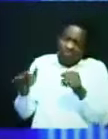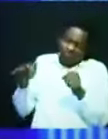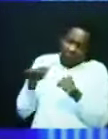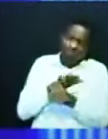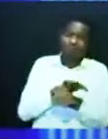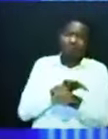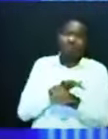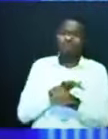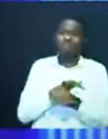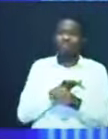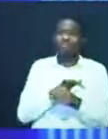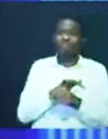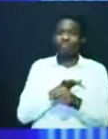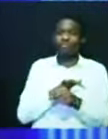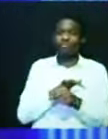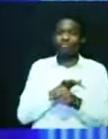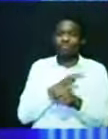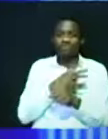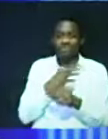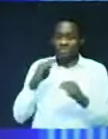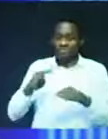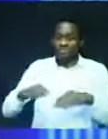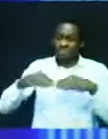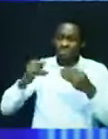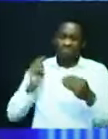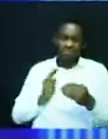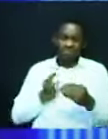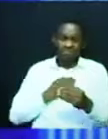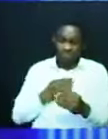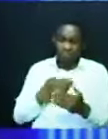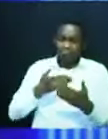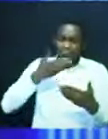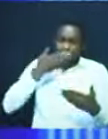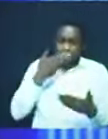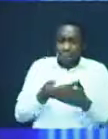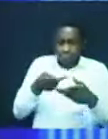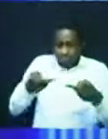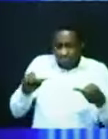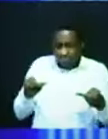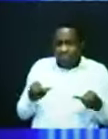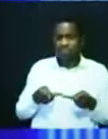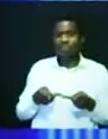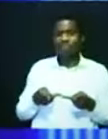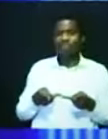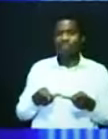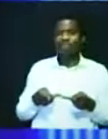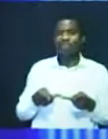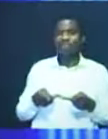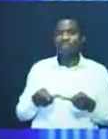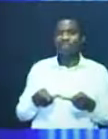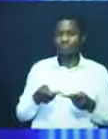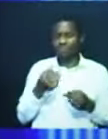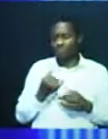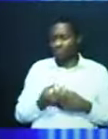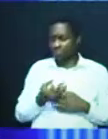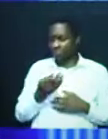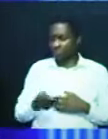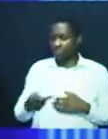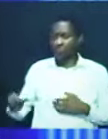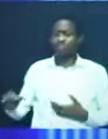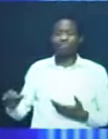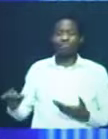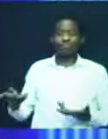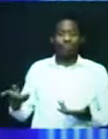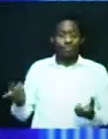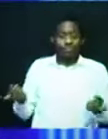holistically. And it gives us inheritance. When we are talking about inheritance here,